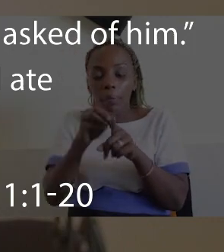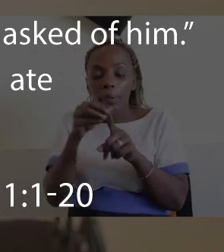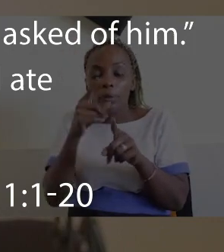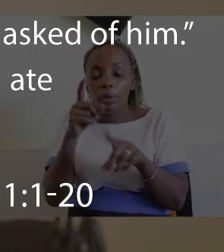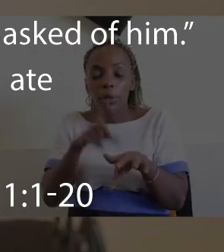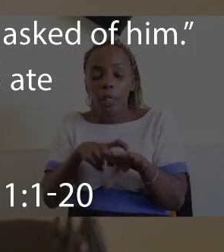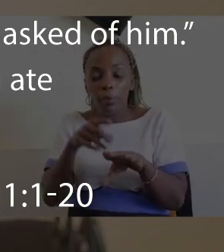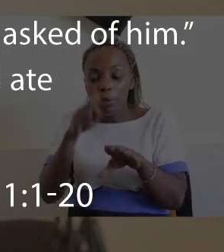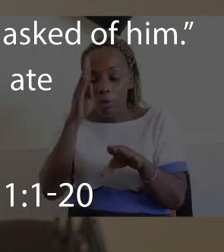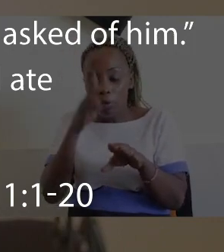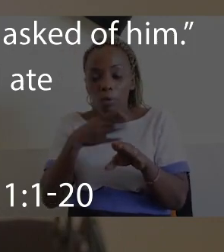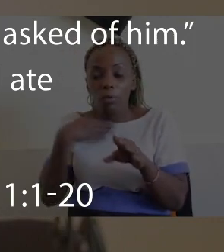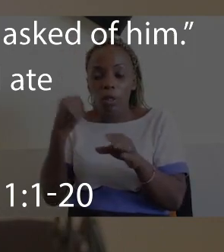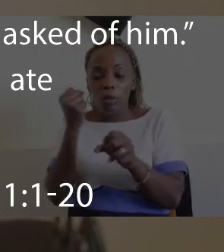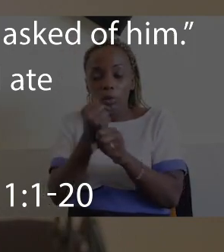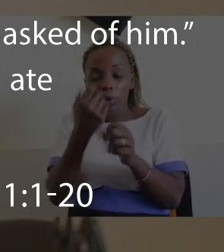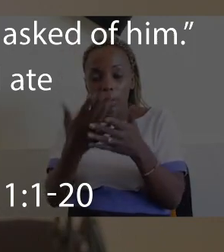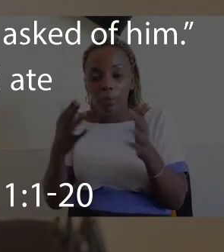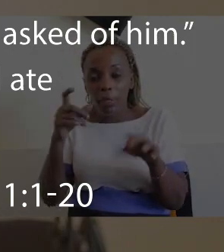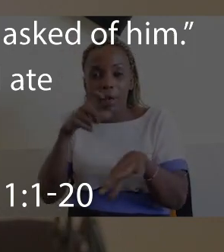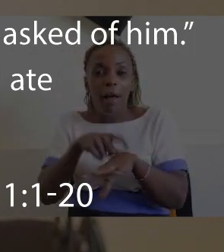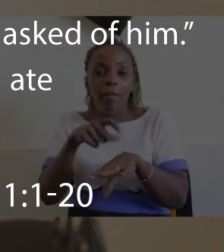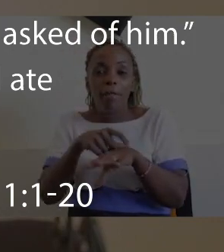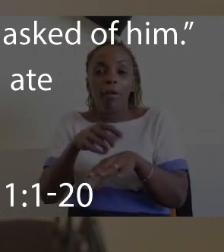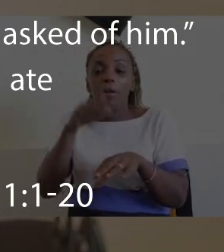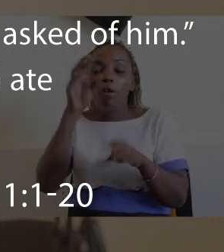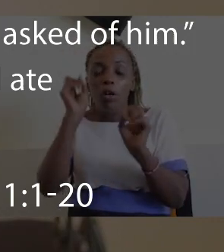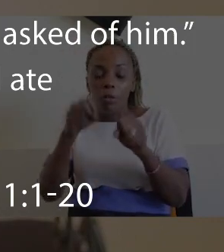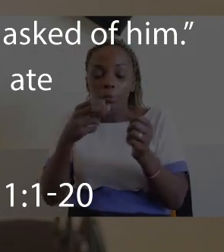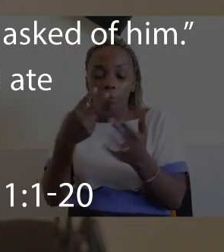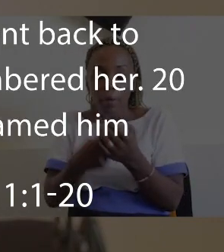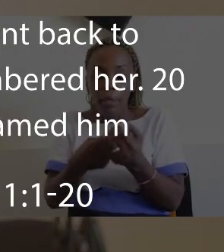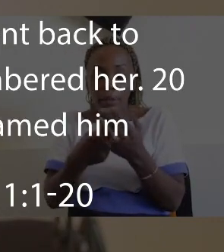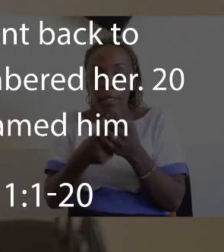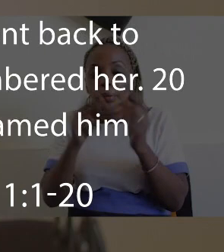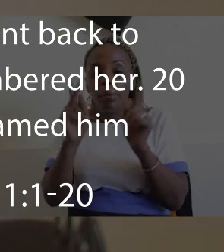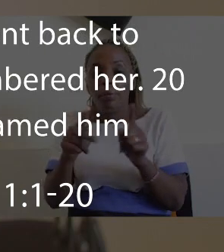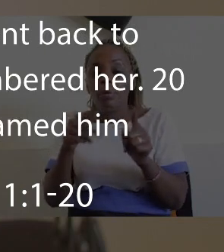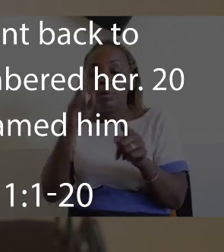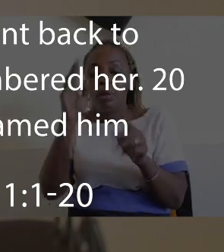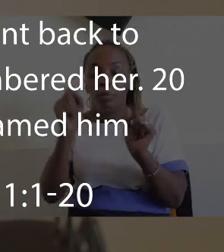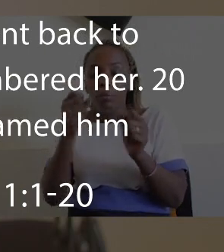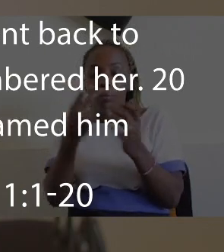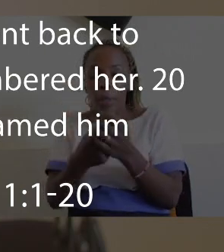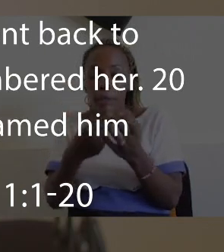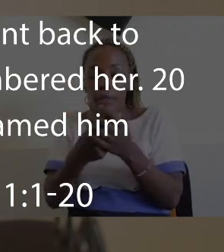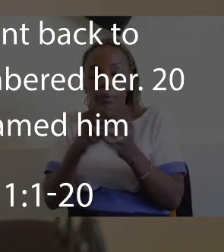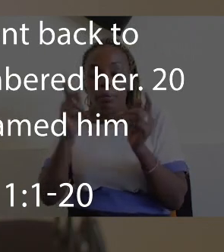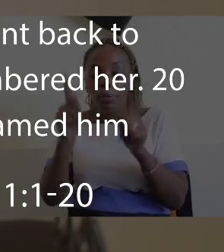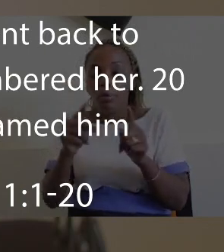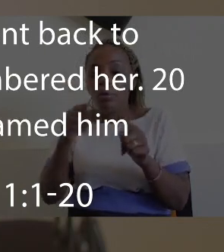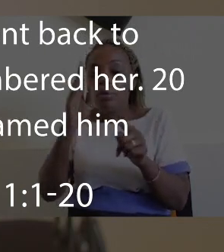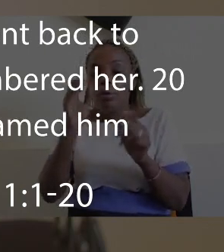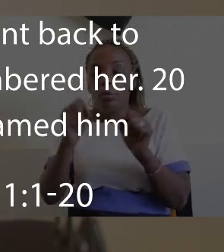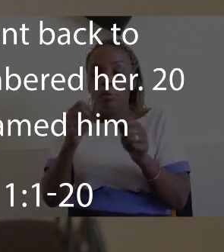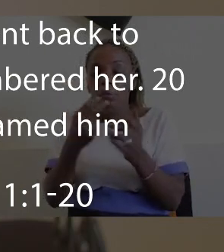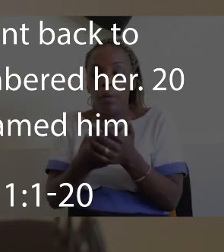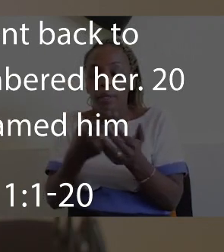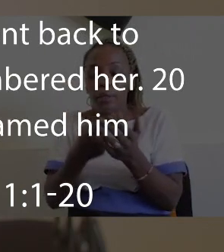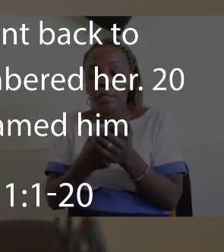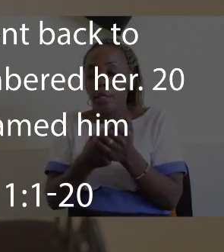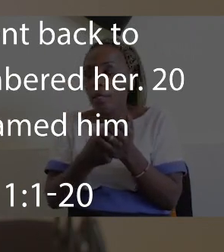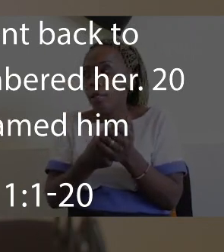so when God wants to do something here on earth, he partners with someone. He partners with someone. He partners with someone.